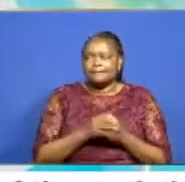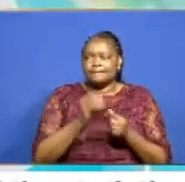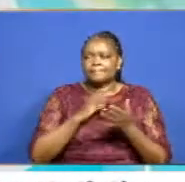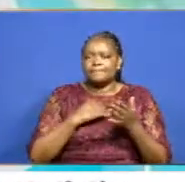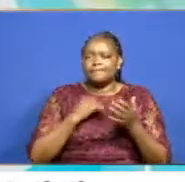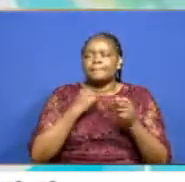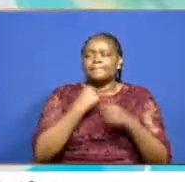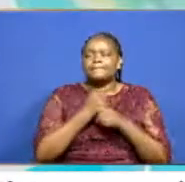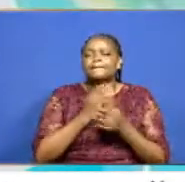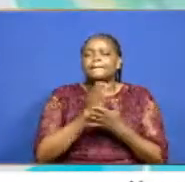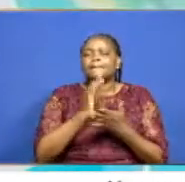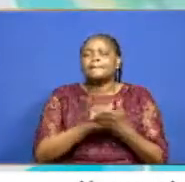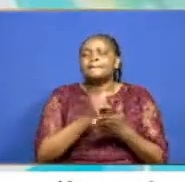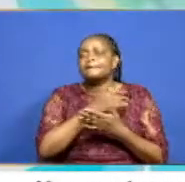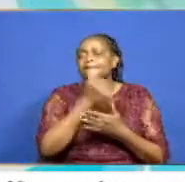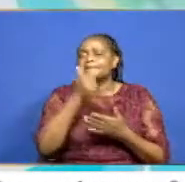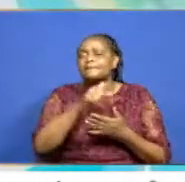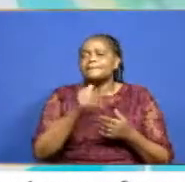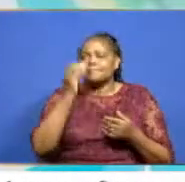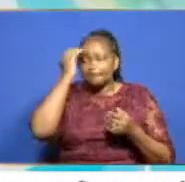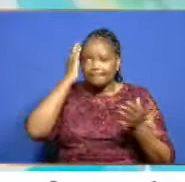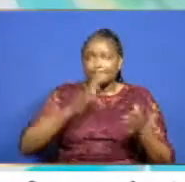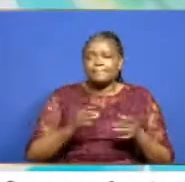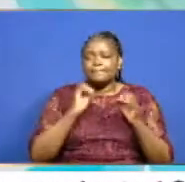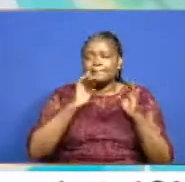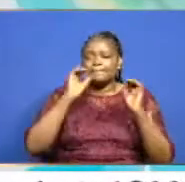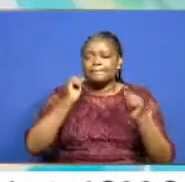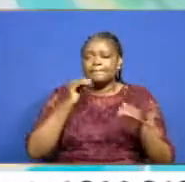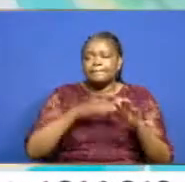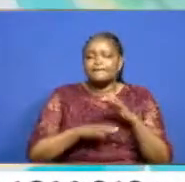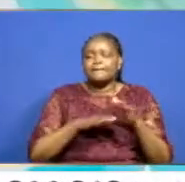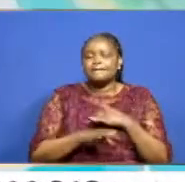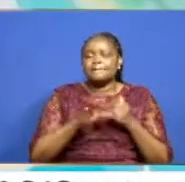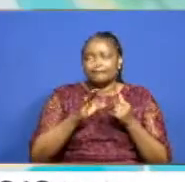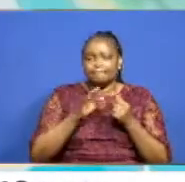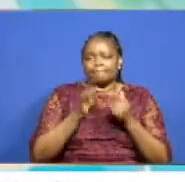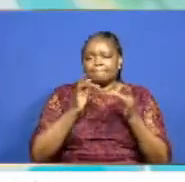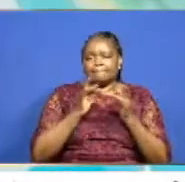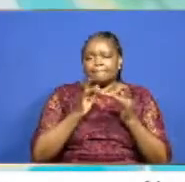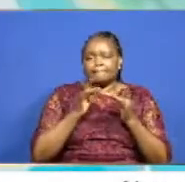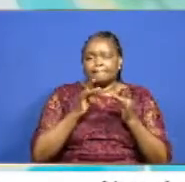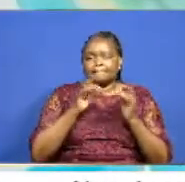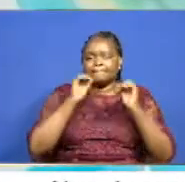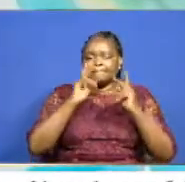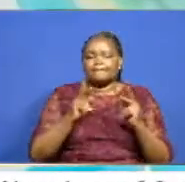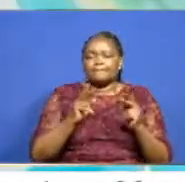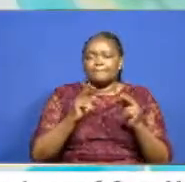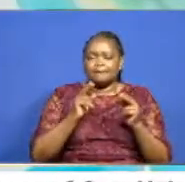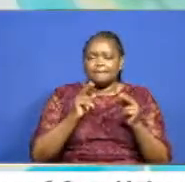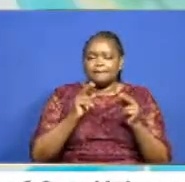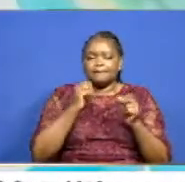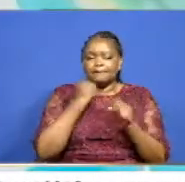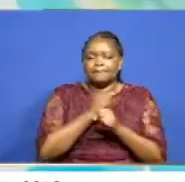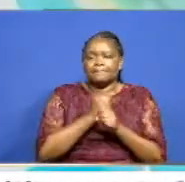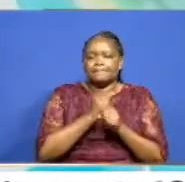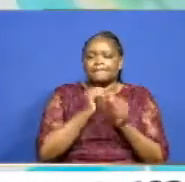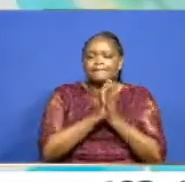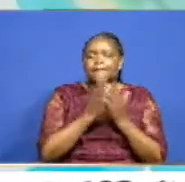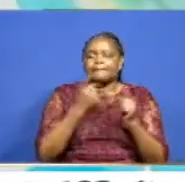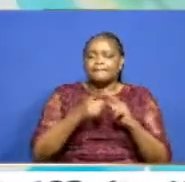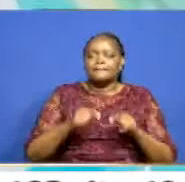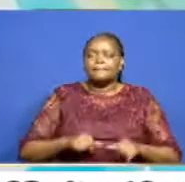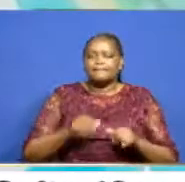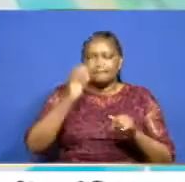that every other learner, whether they can be able to access online or the workbooks, but they continue learning.